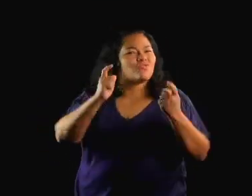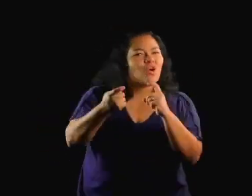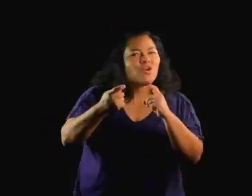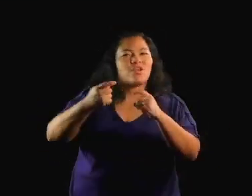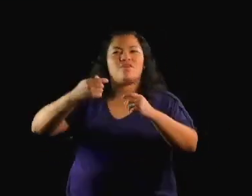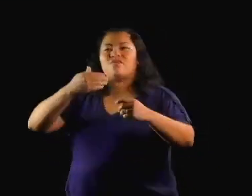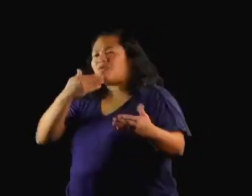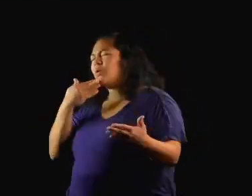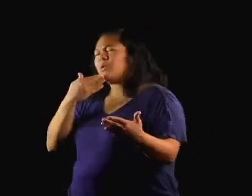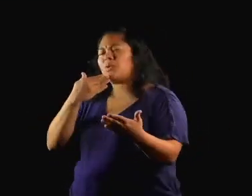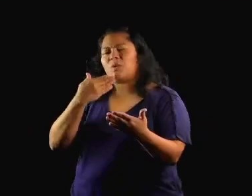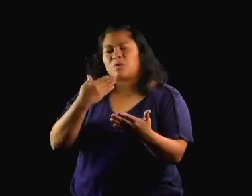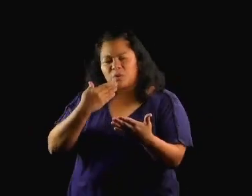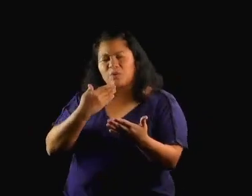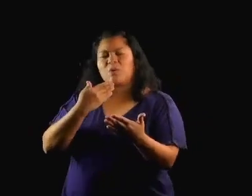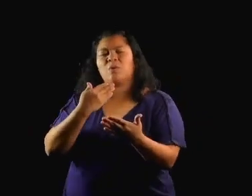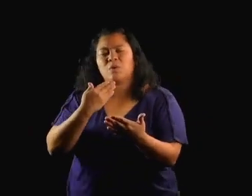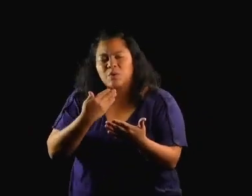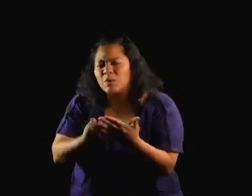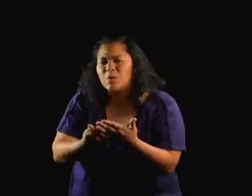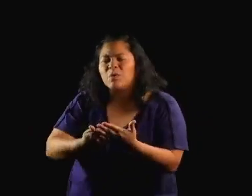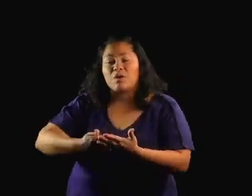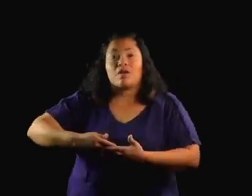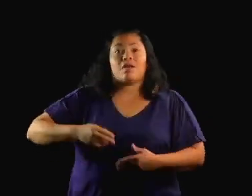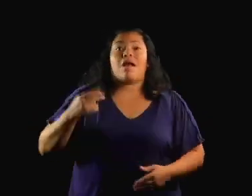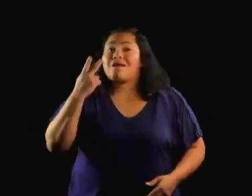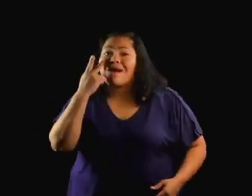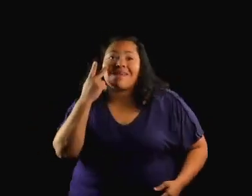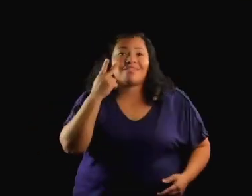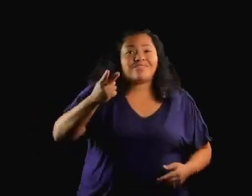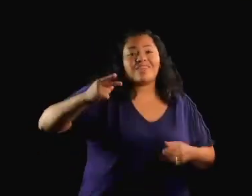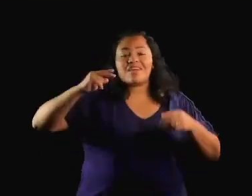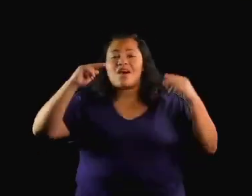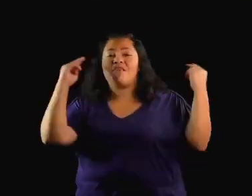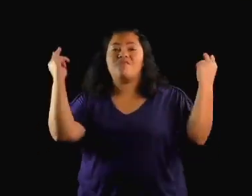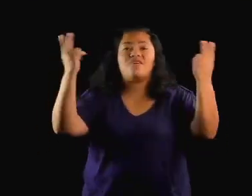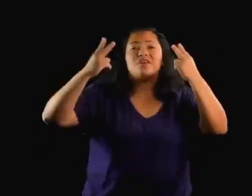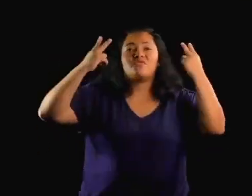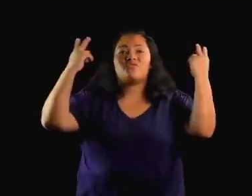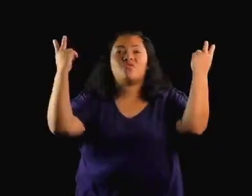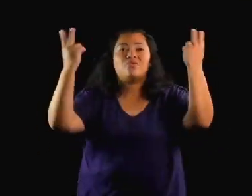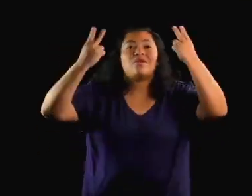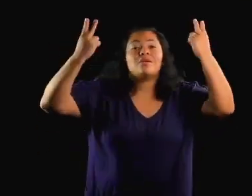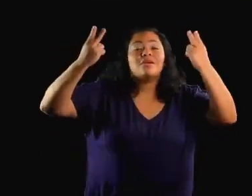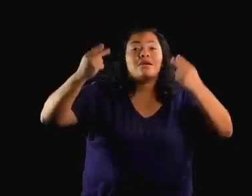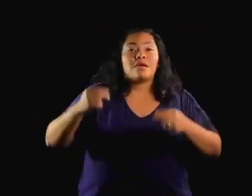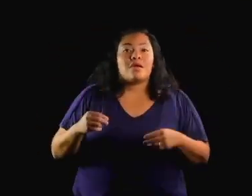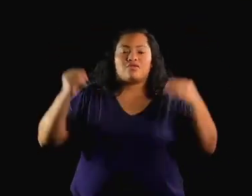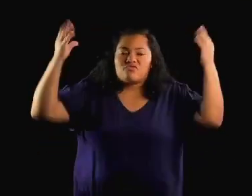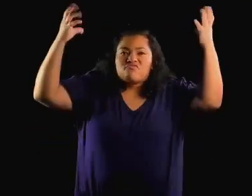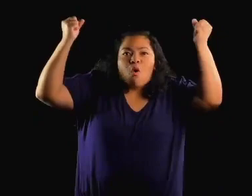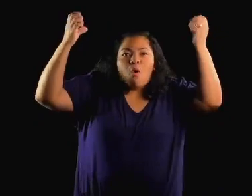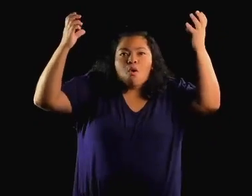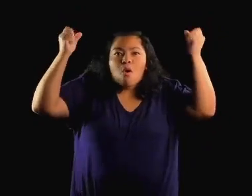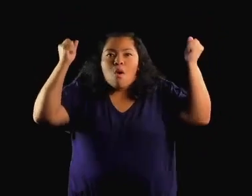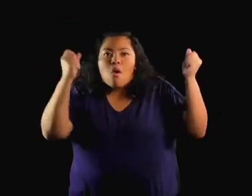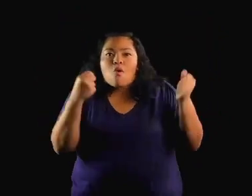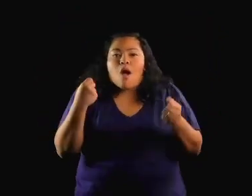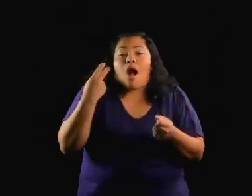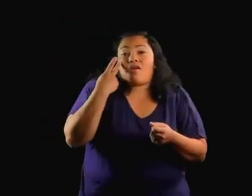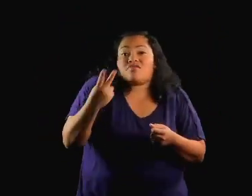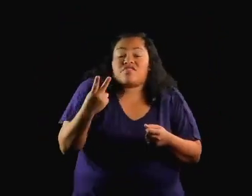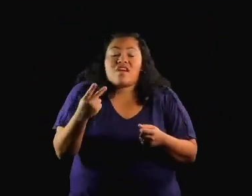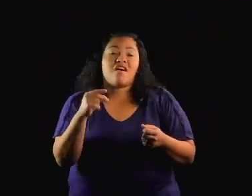You turn it for good. I'm gonna sing. 'Cause I'm gonna see a victory. One voice. I'm gonna see